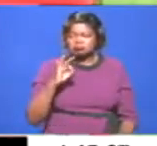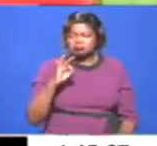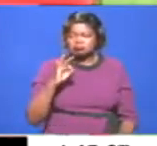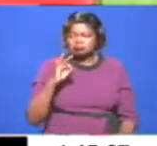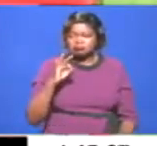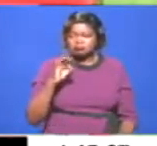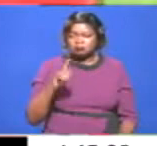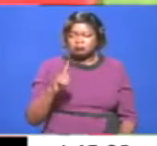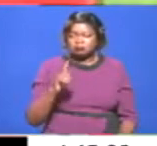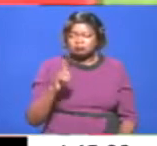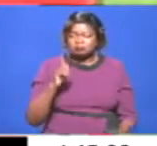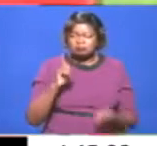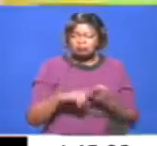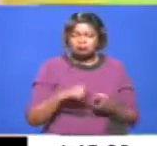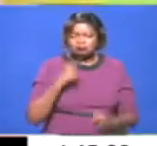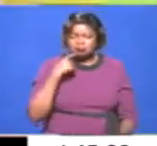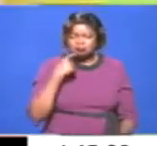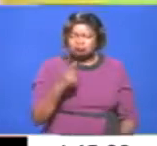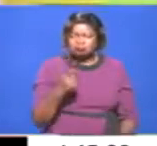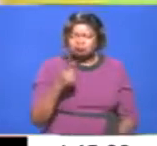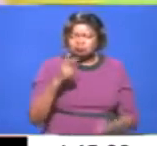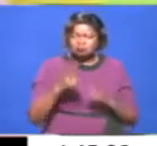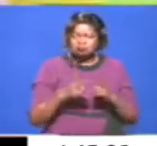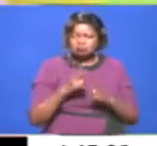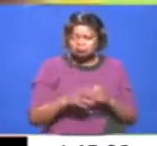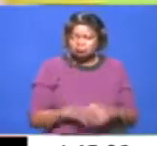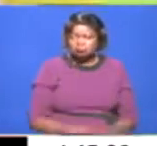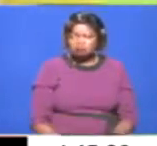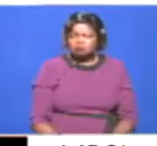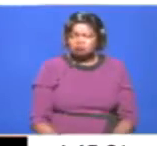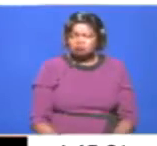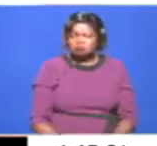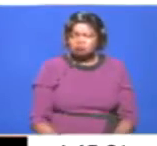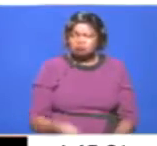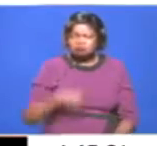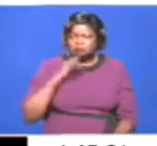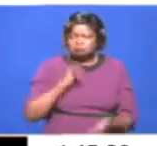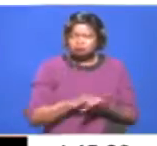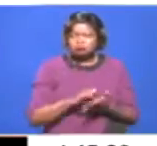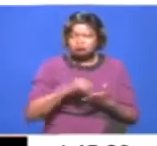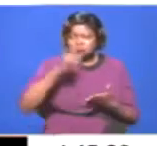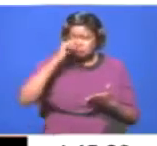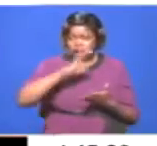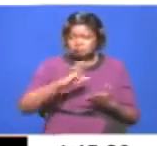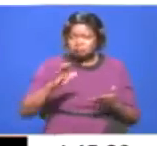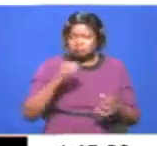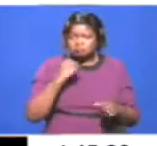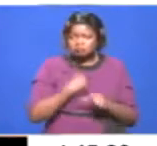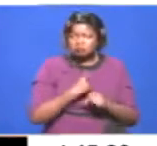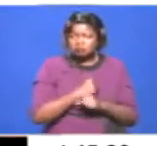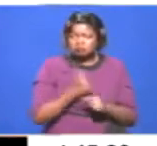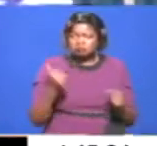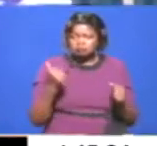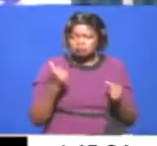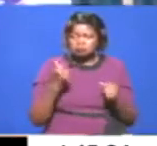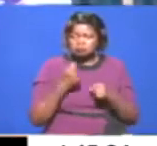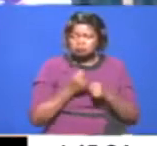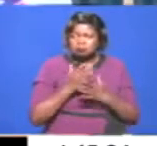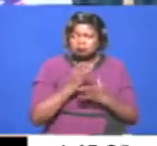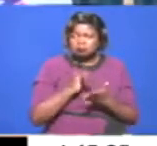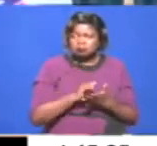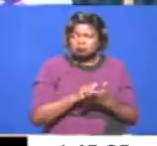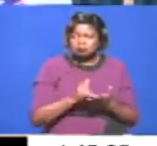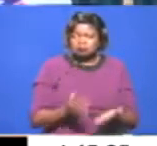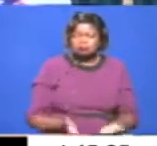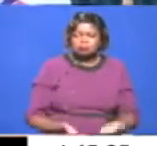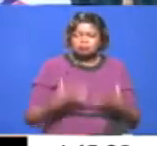531 to 122. Otichilo assured that his government has put more plans in place to make sure Boresha Afya